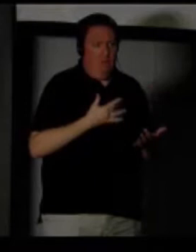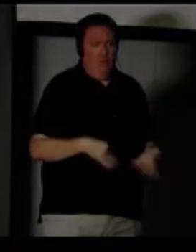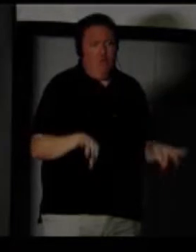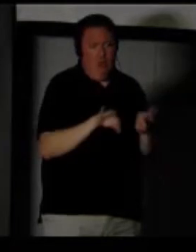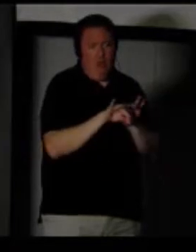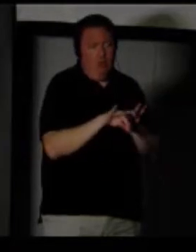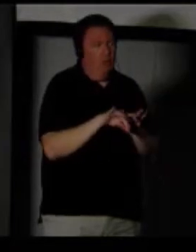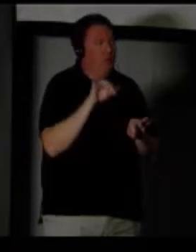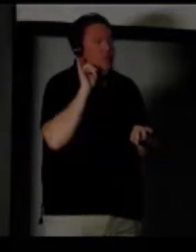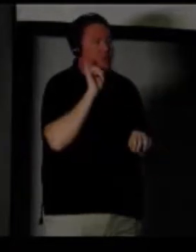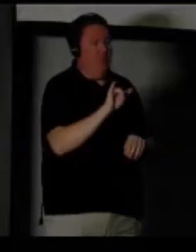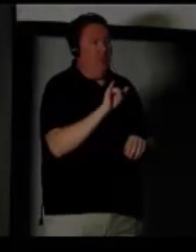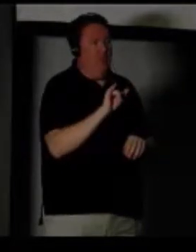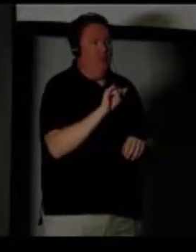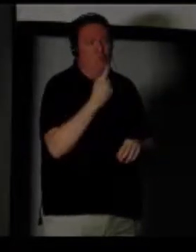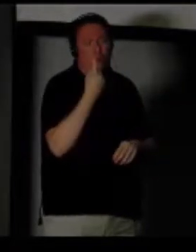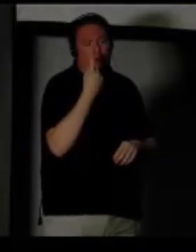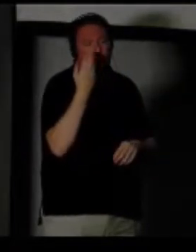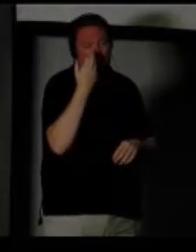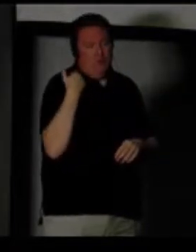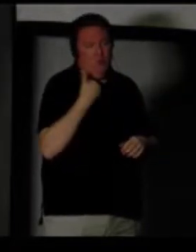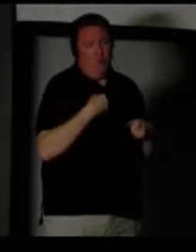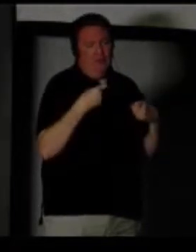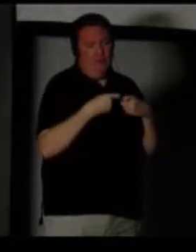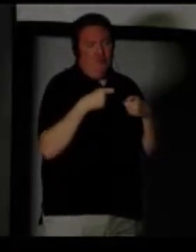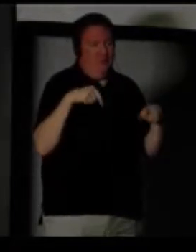museum. Thank you very much.